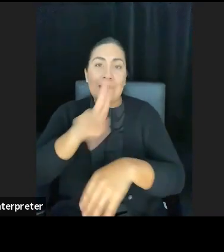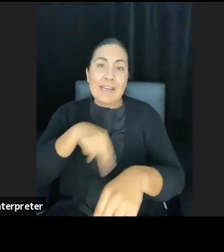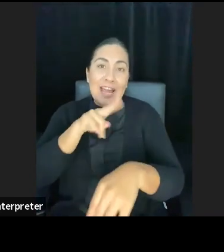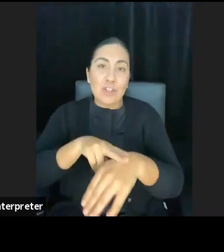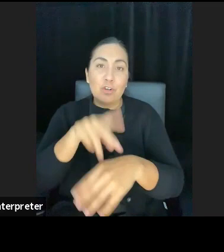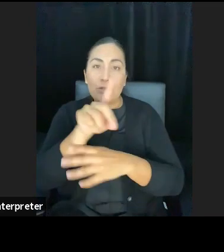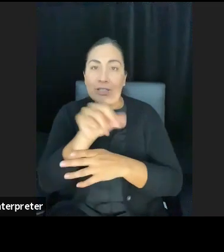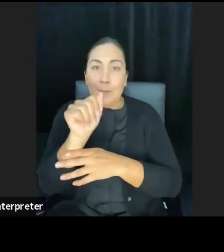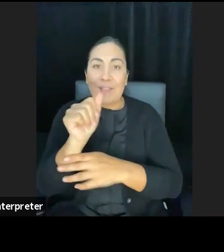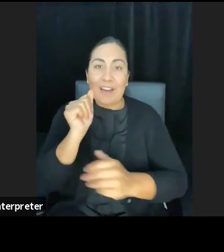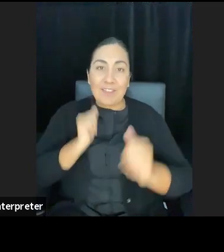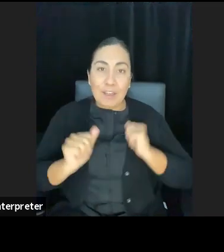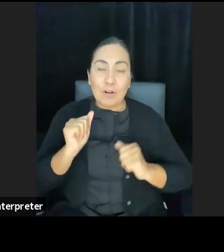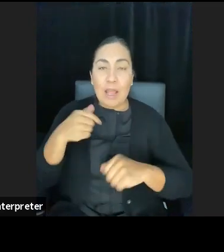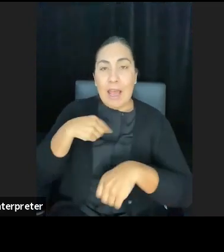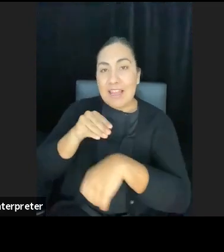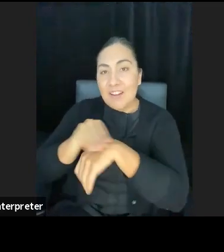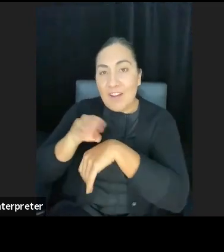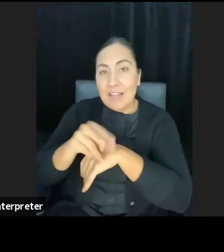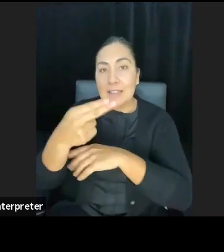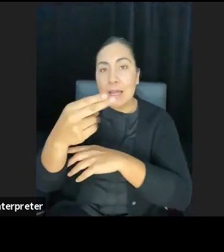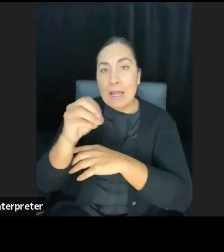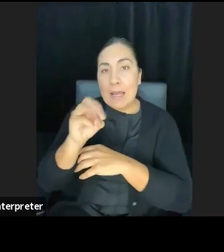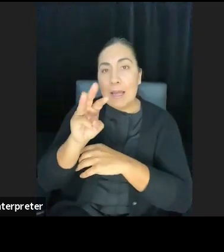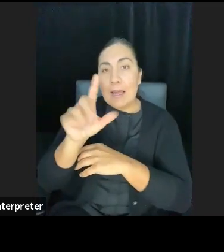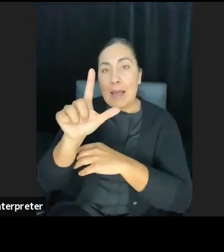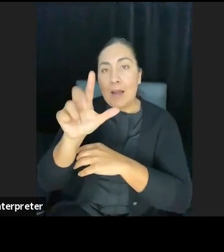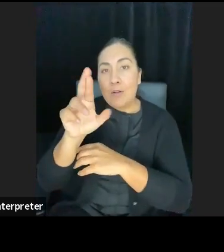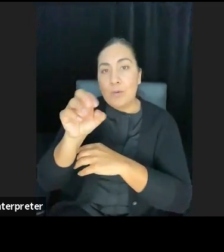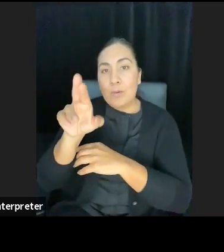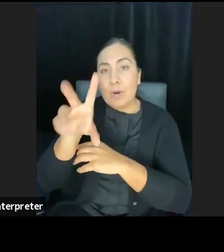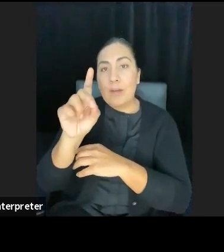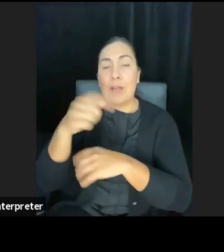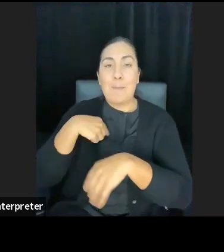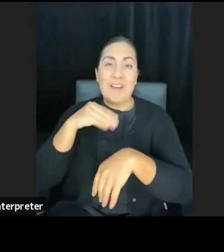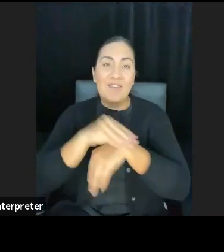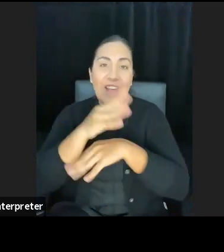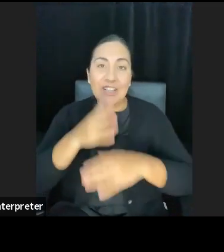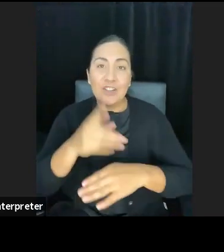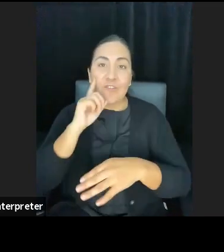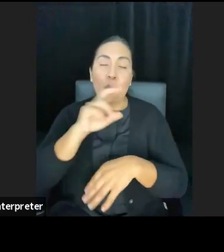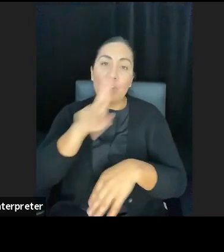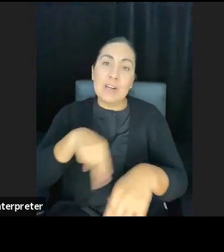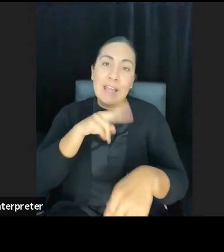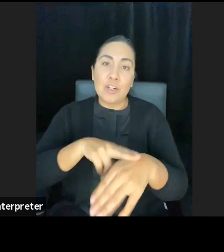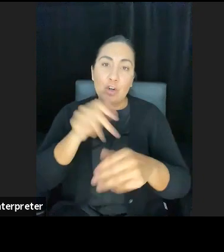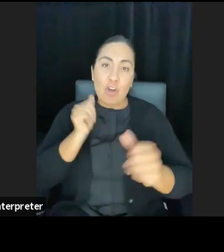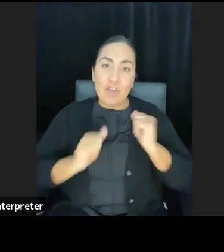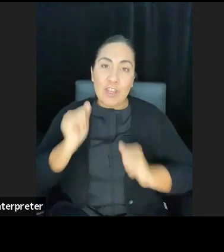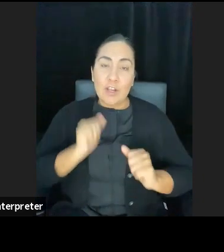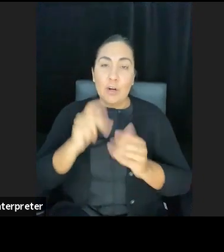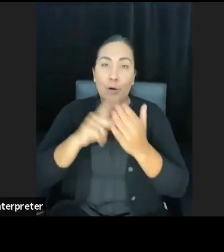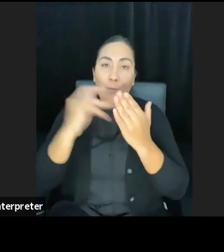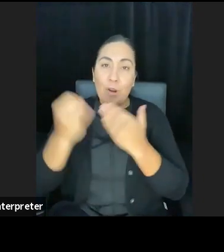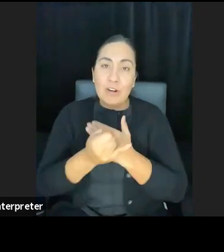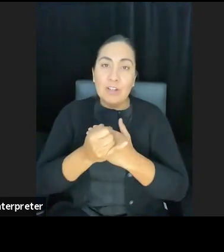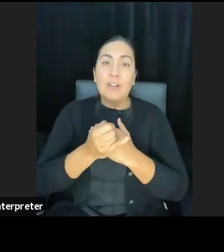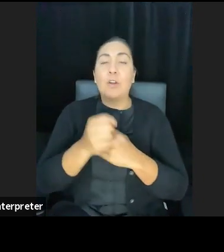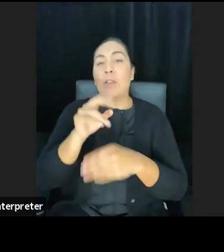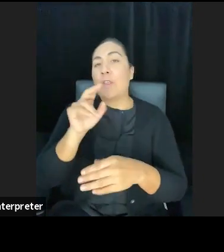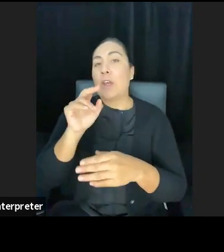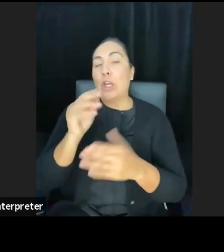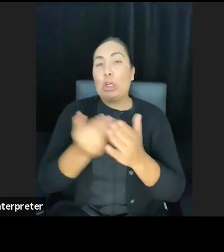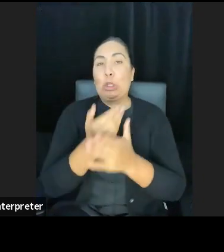advise HowlRound. I'm an advisor for the National Theater Project with the New England Foundation for the Arts. I'm also working with the Doris